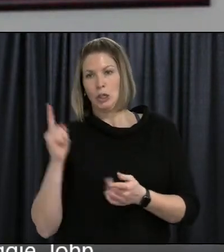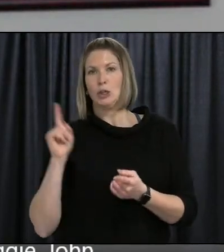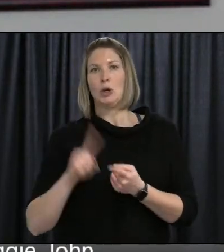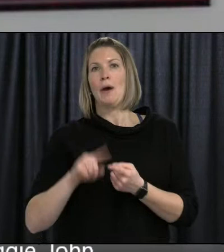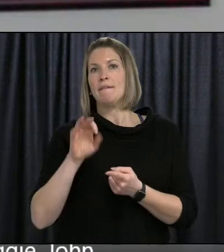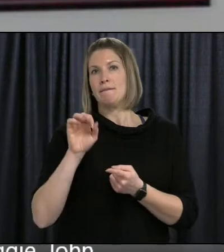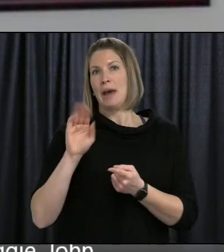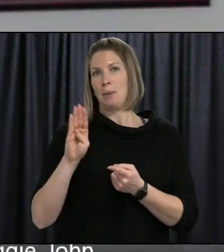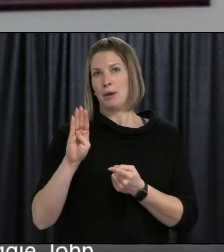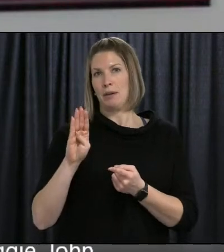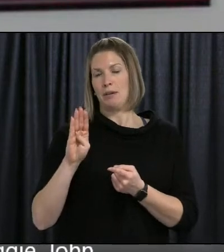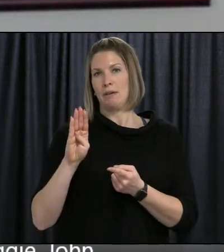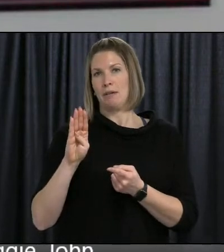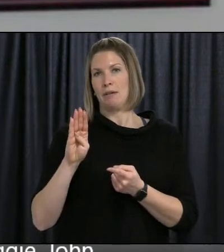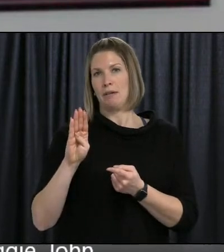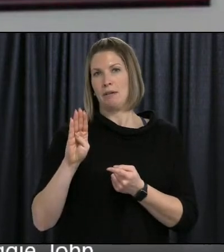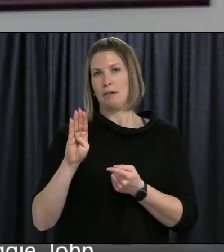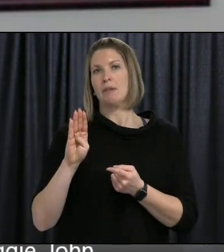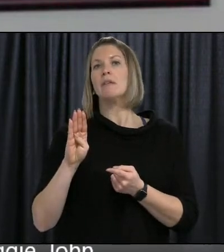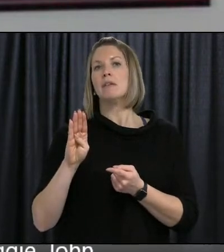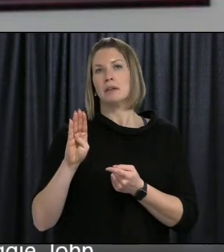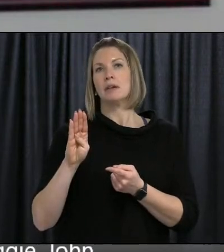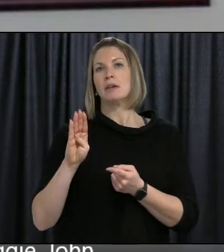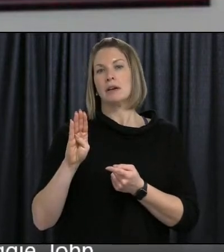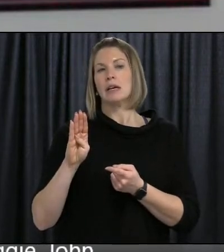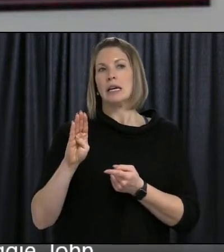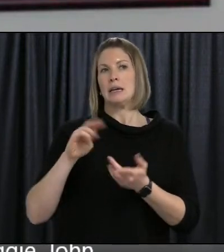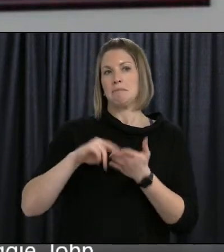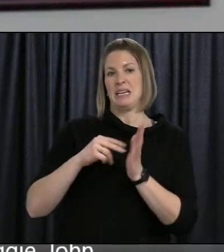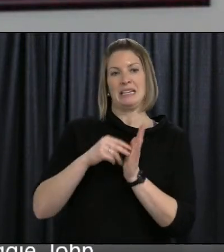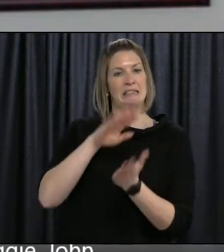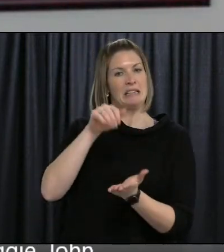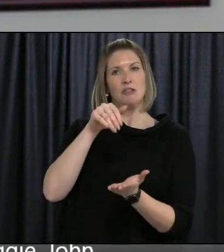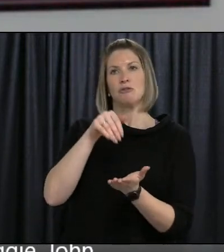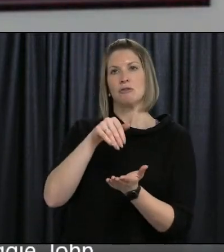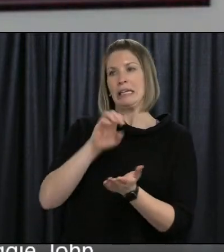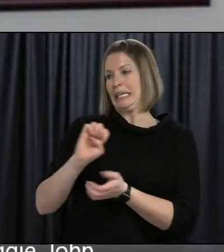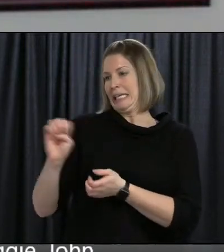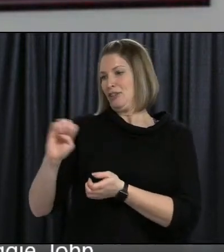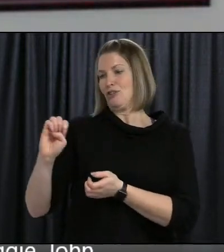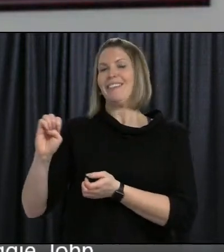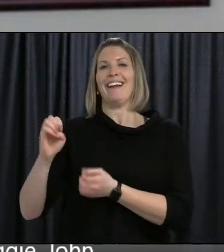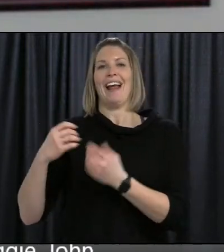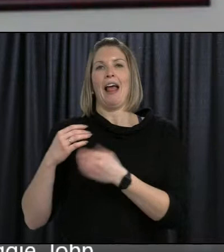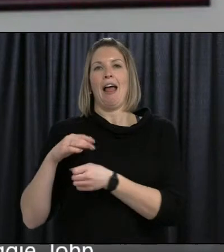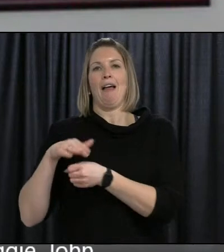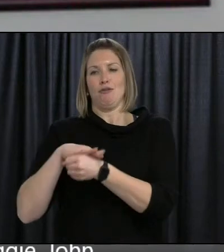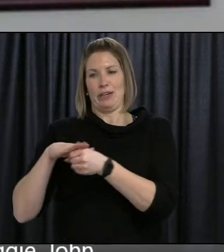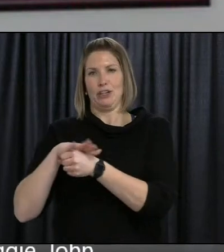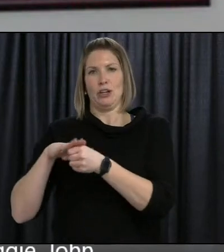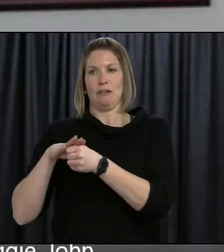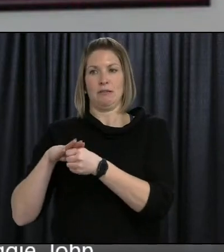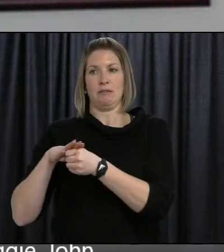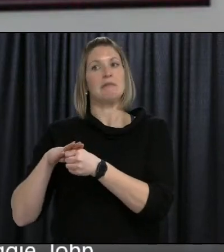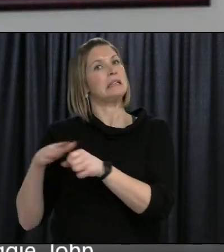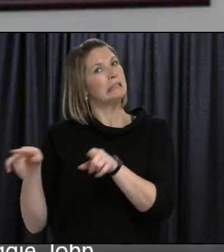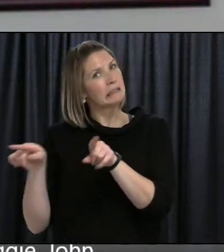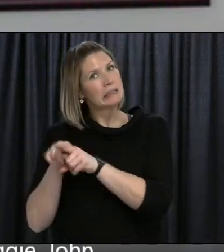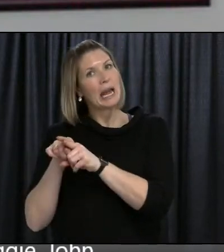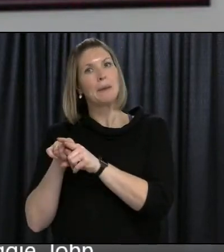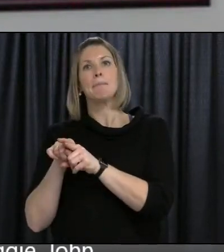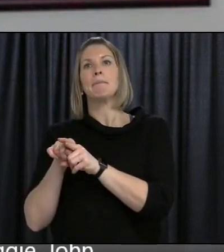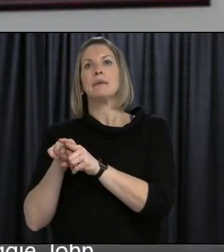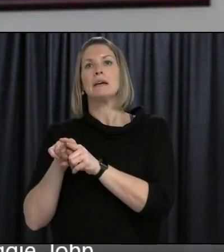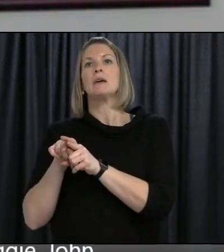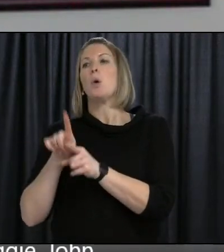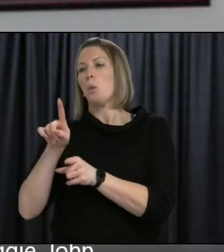up to 1,950 a week for Eastern Health by the end of February. In addition, we